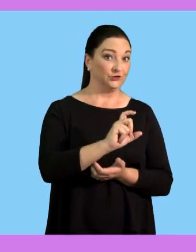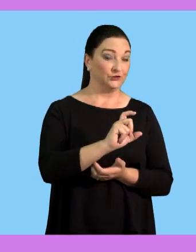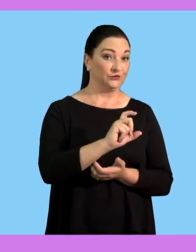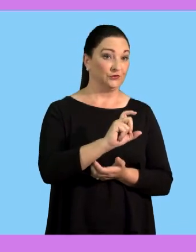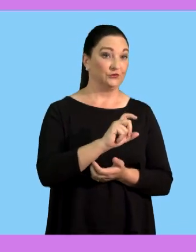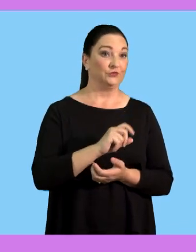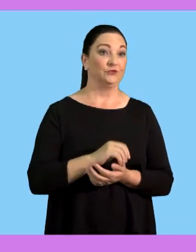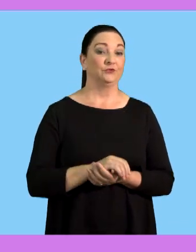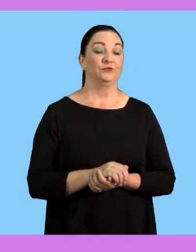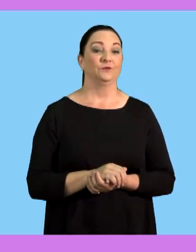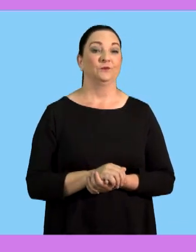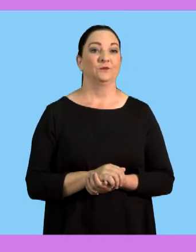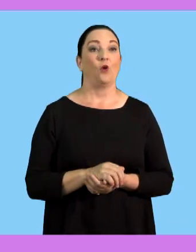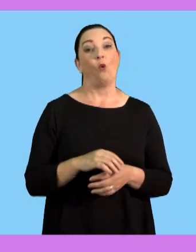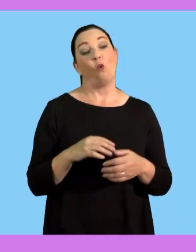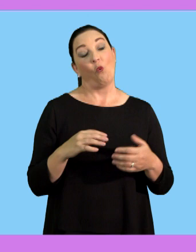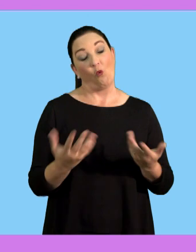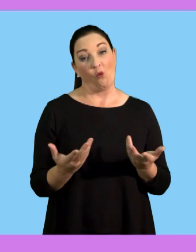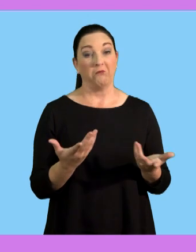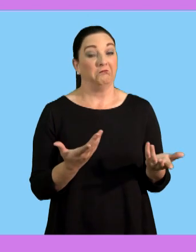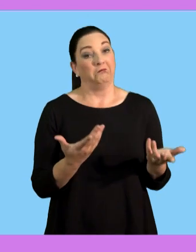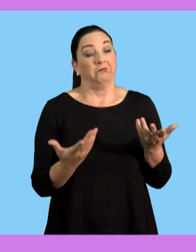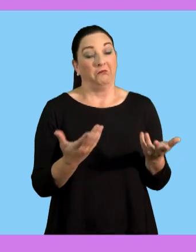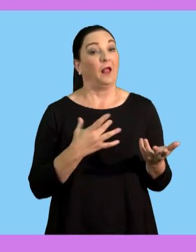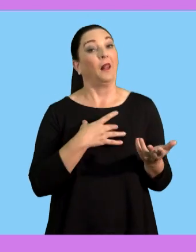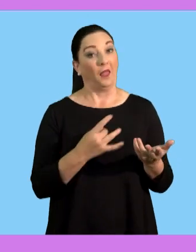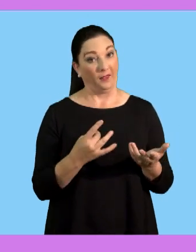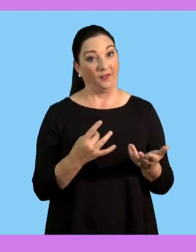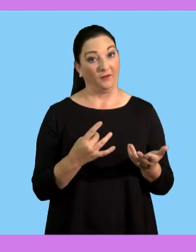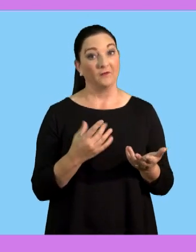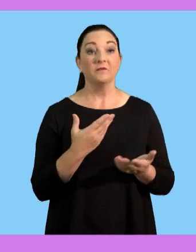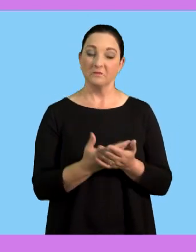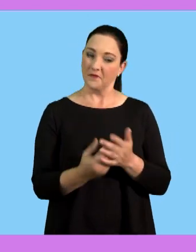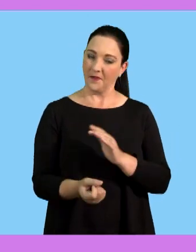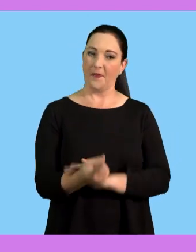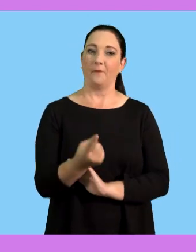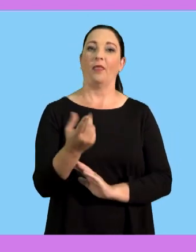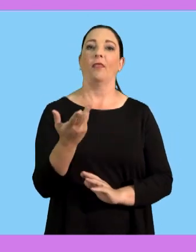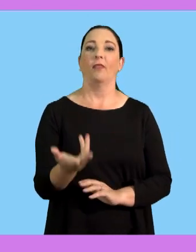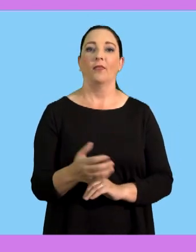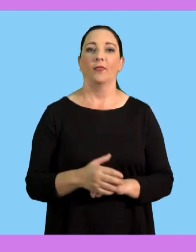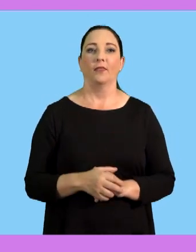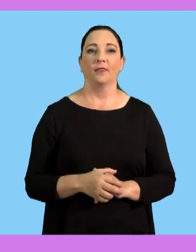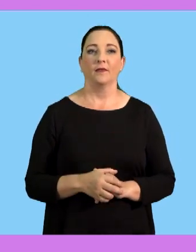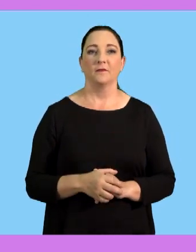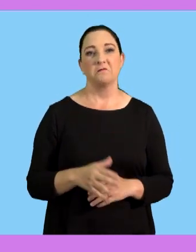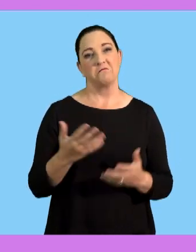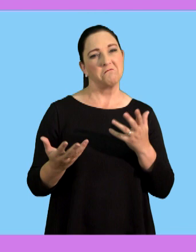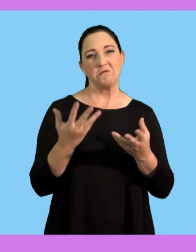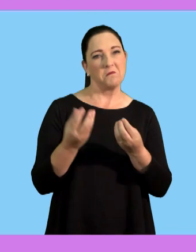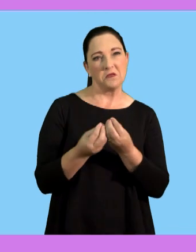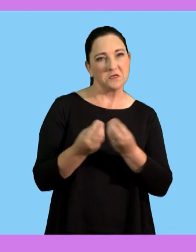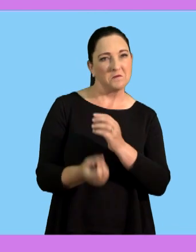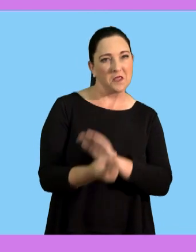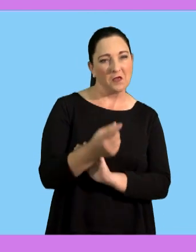for you. Okay, or the likelihood of something happening. So we check what's the chance of